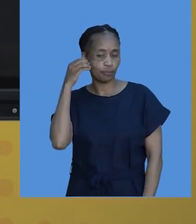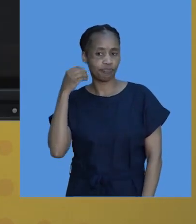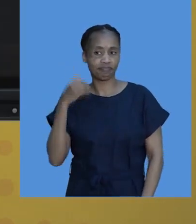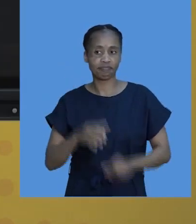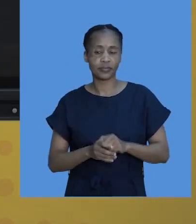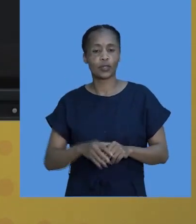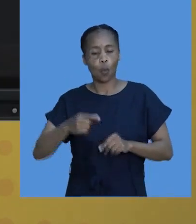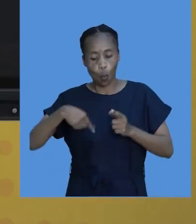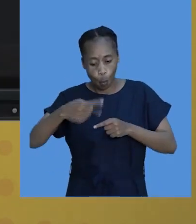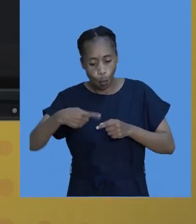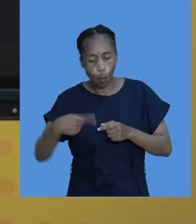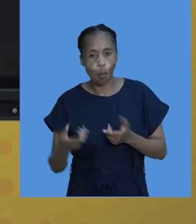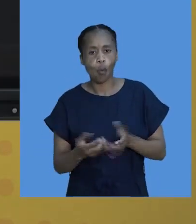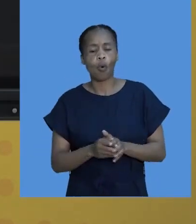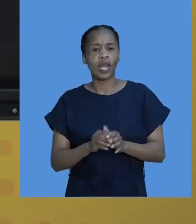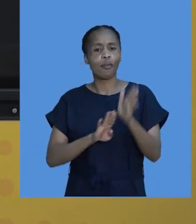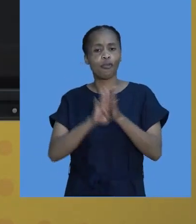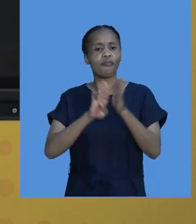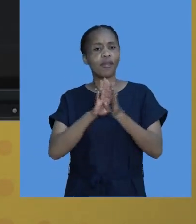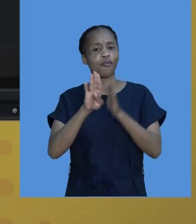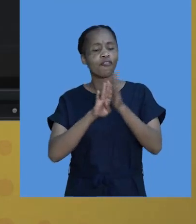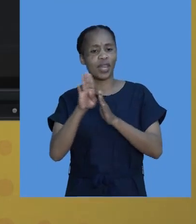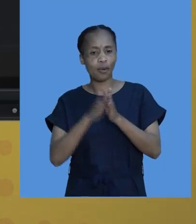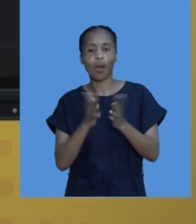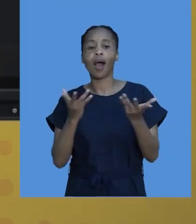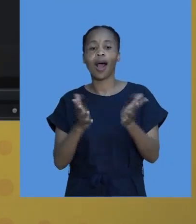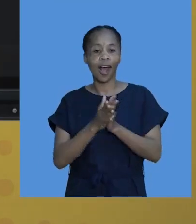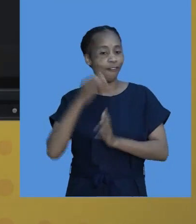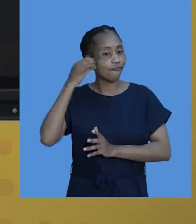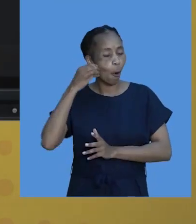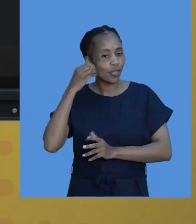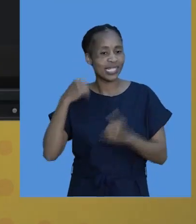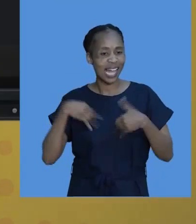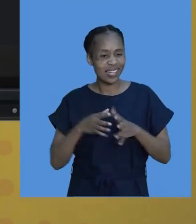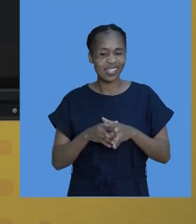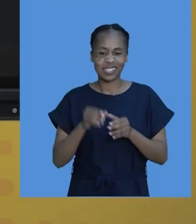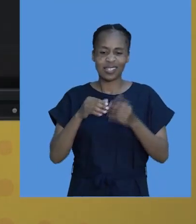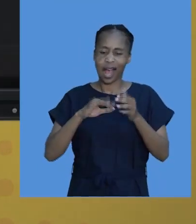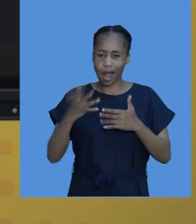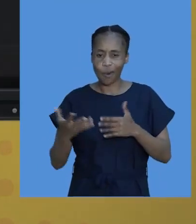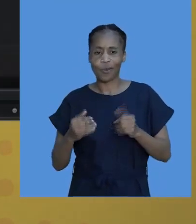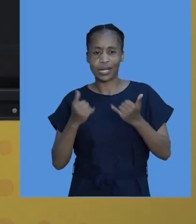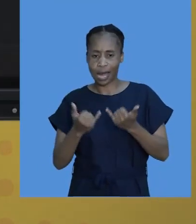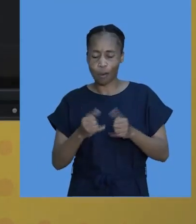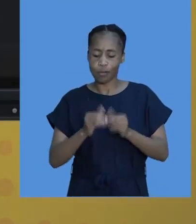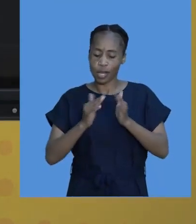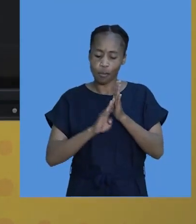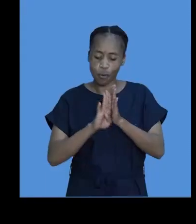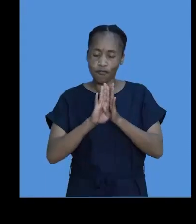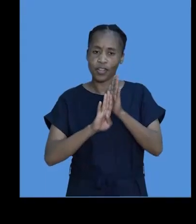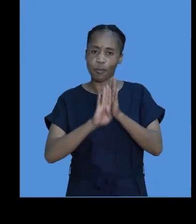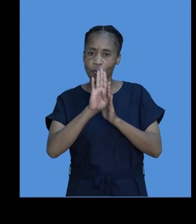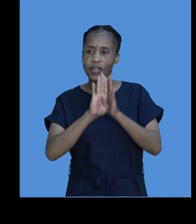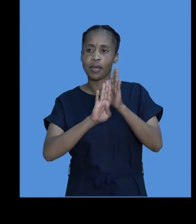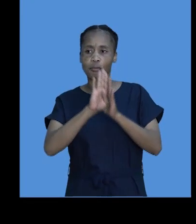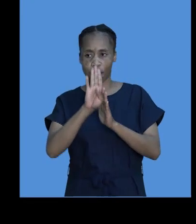there. There is continuous improvement in terms of their product offering there. They continuously upgrade